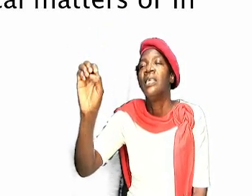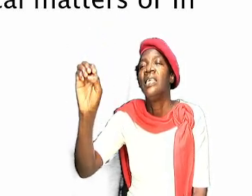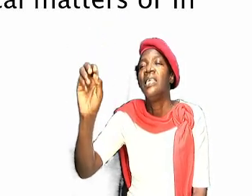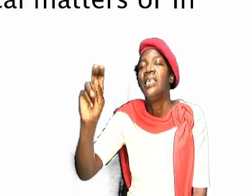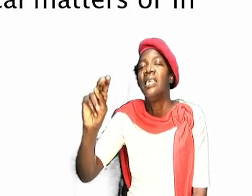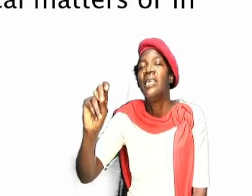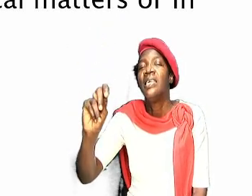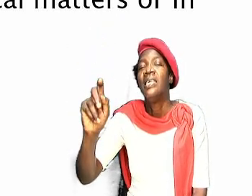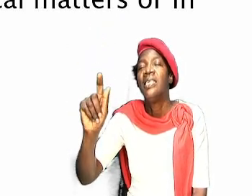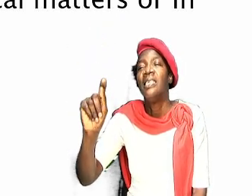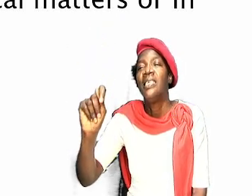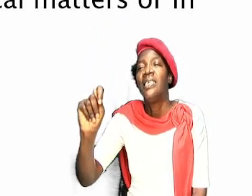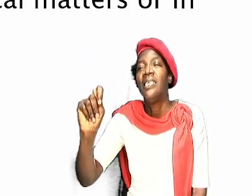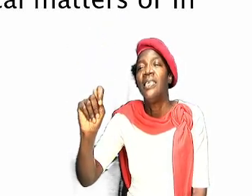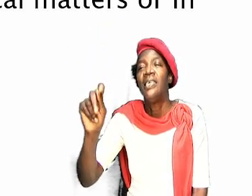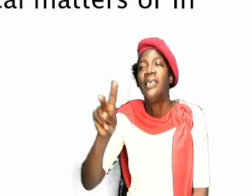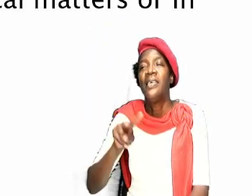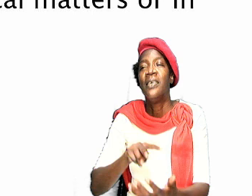meaning